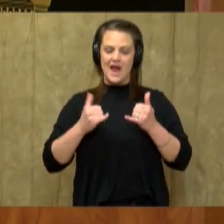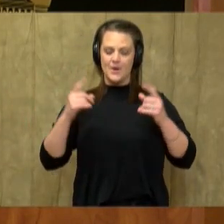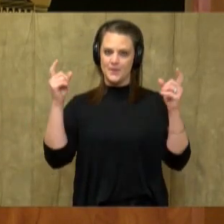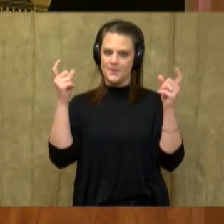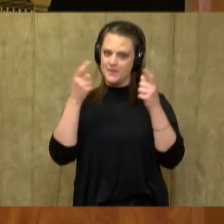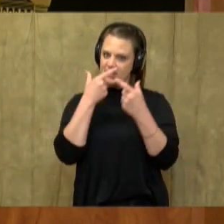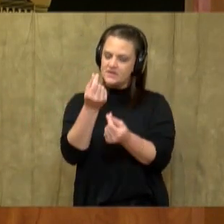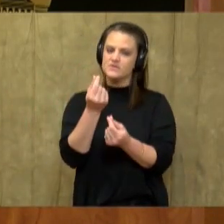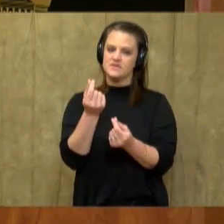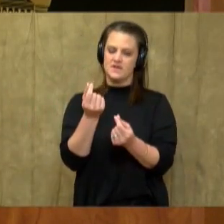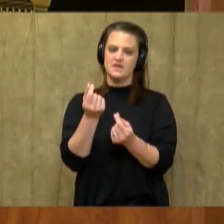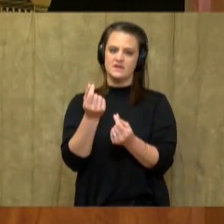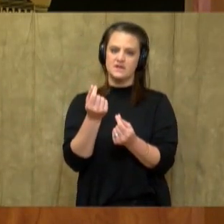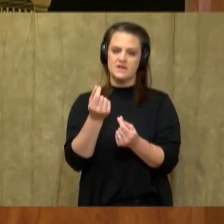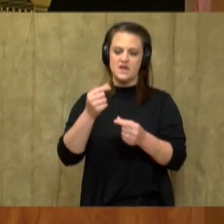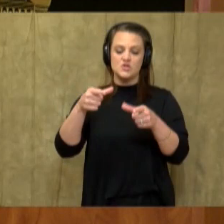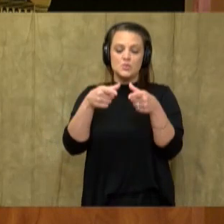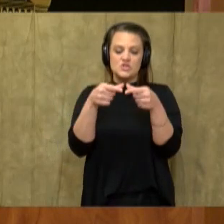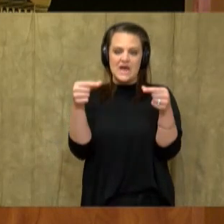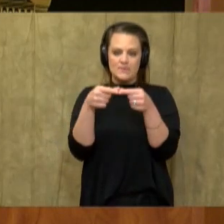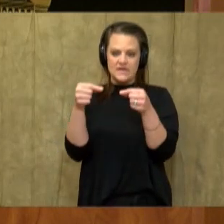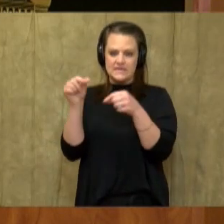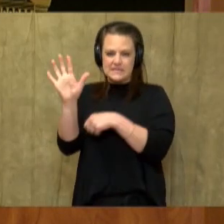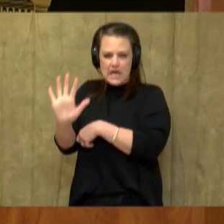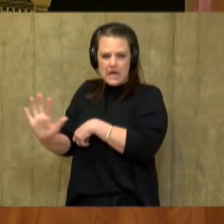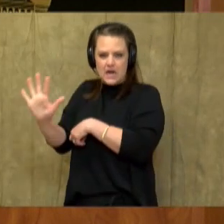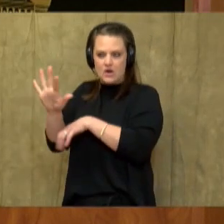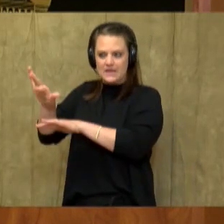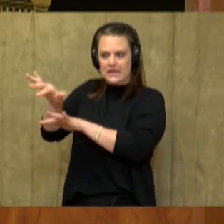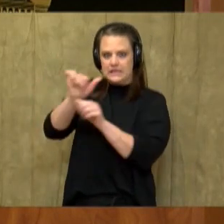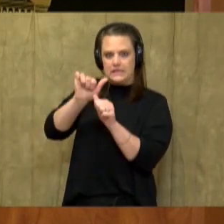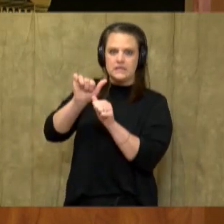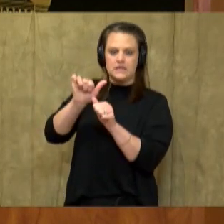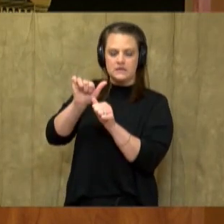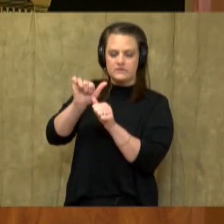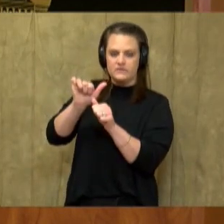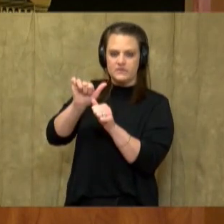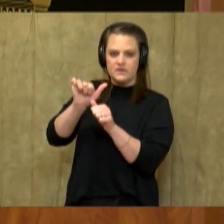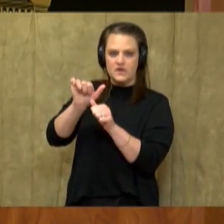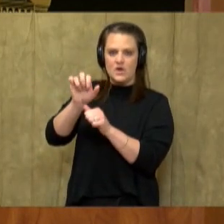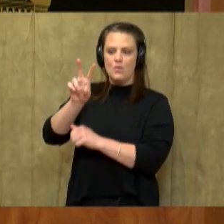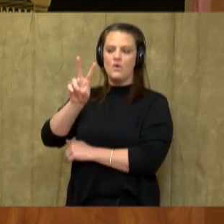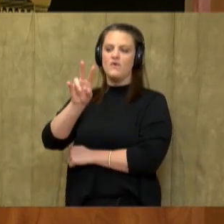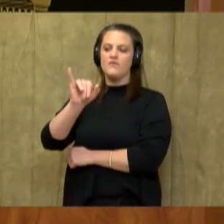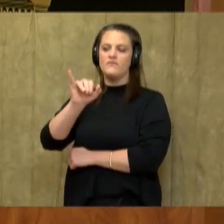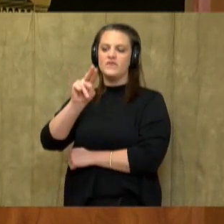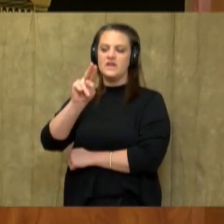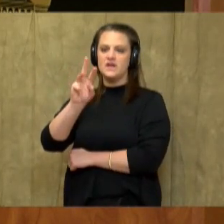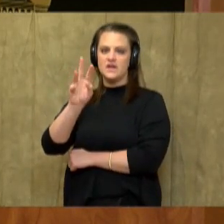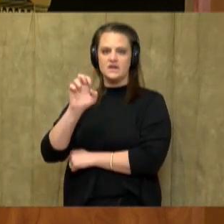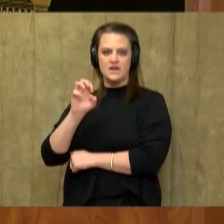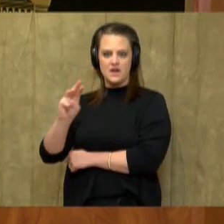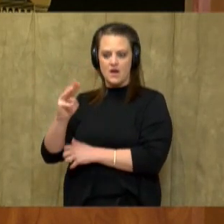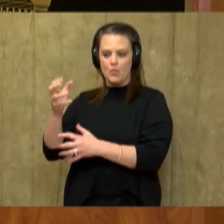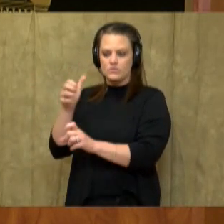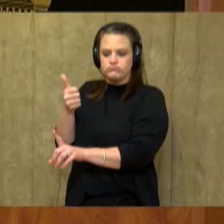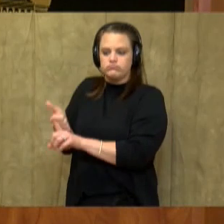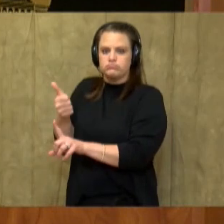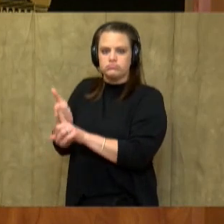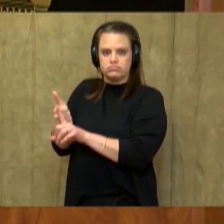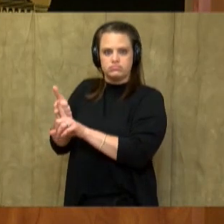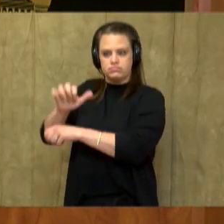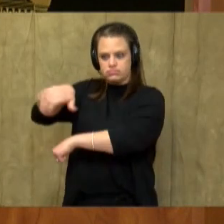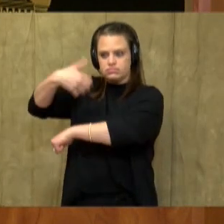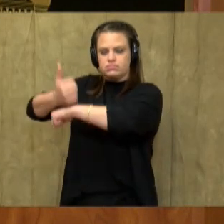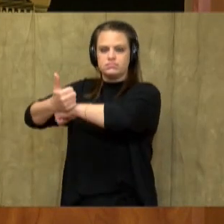interesting. The Japanese leave this area of the world. Well, Vietnam wants to become its own nation. And Ho